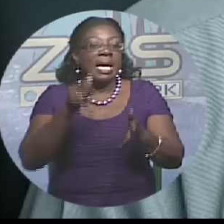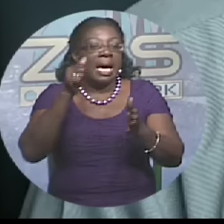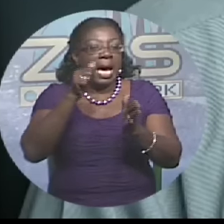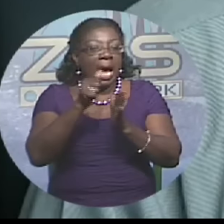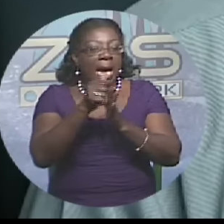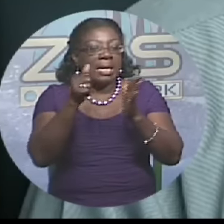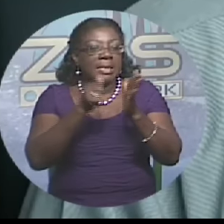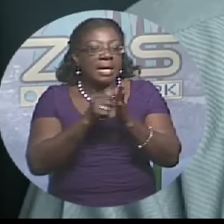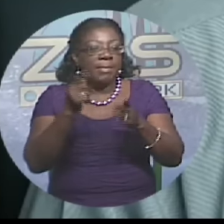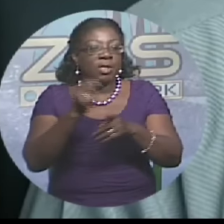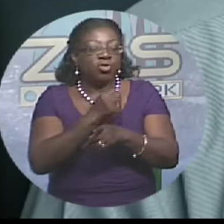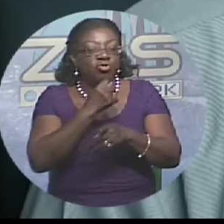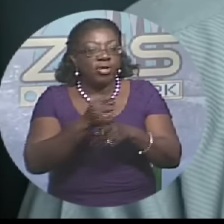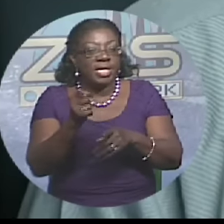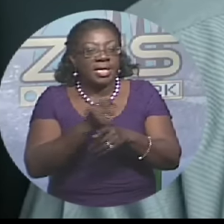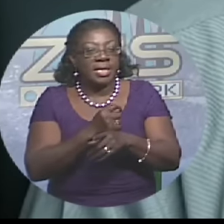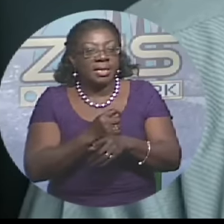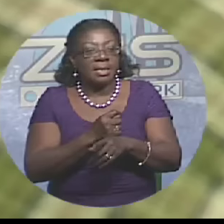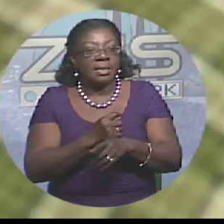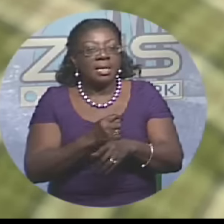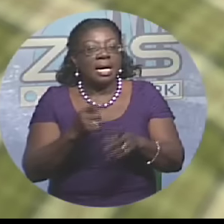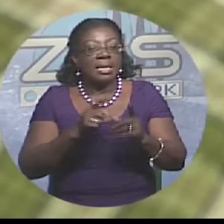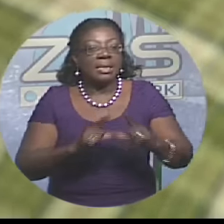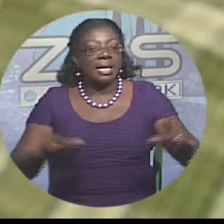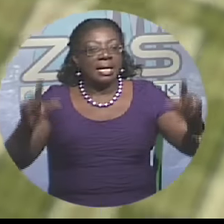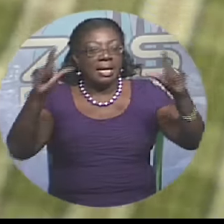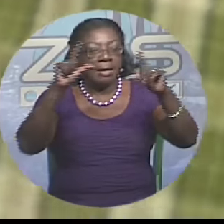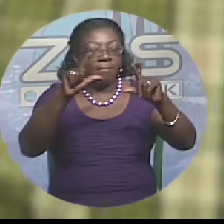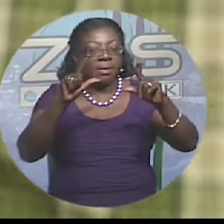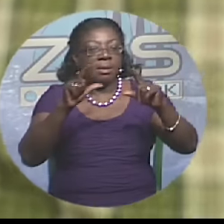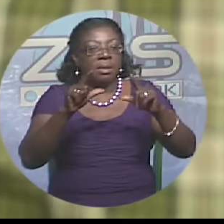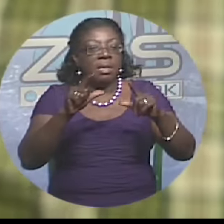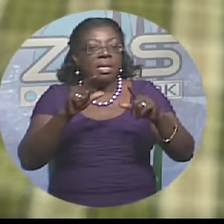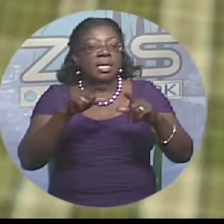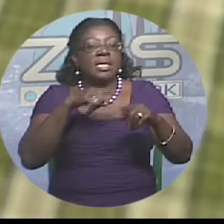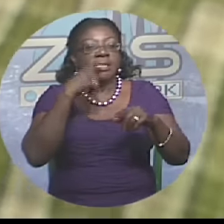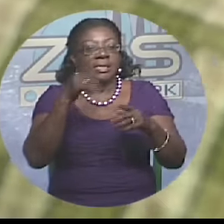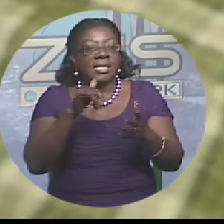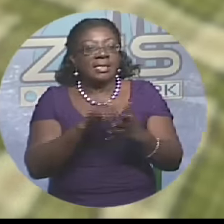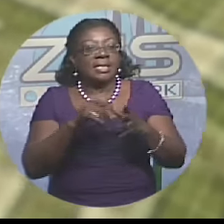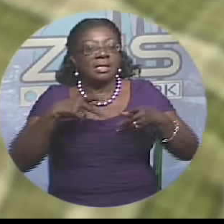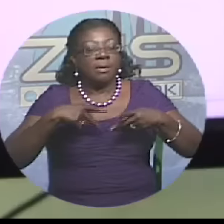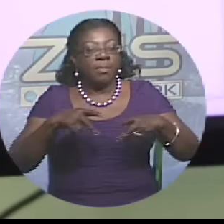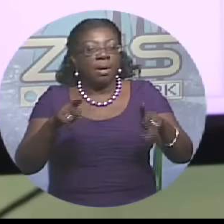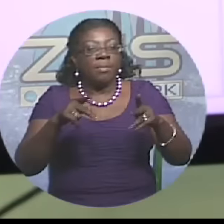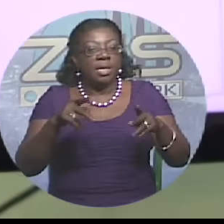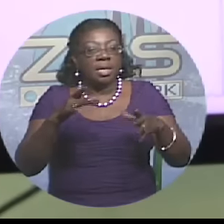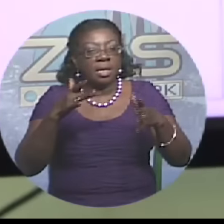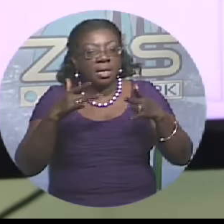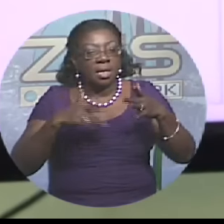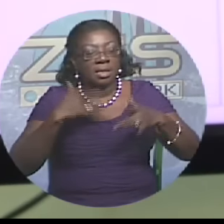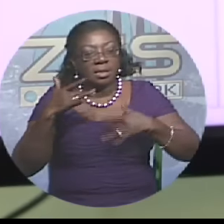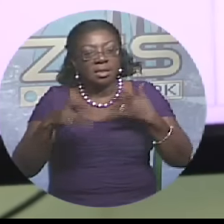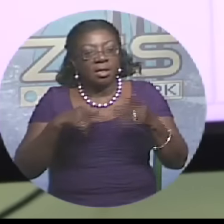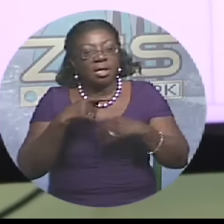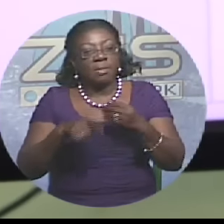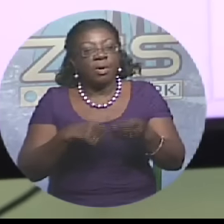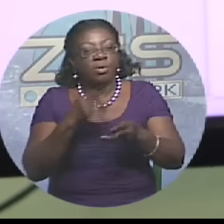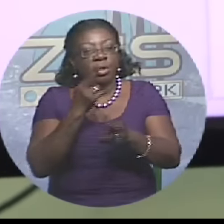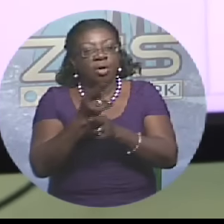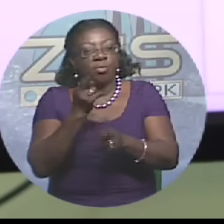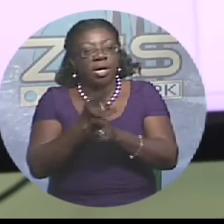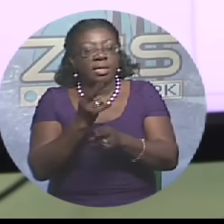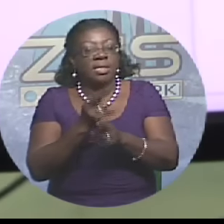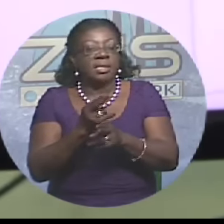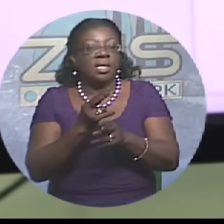academic training, at that level. Baston acknowledges the public concern about the accuracy of the department's